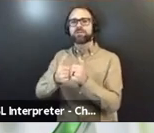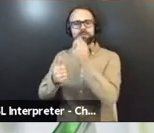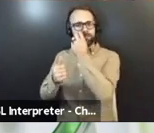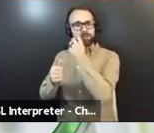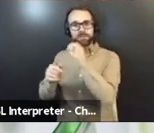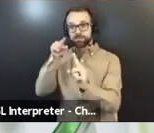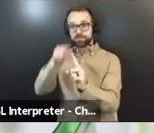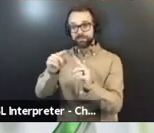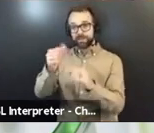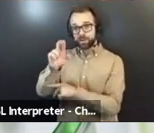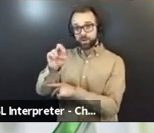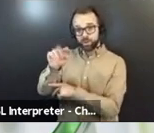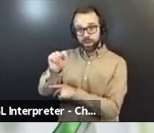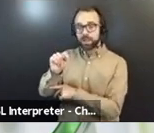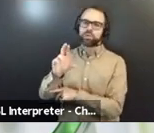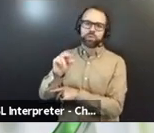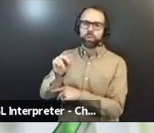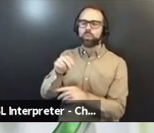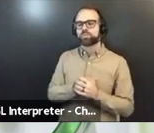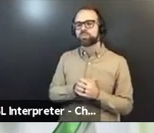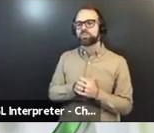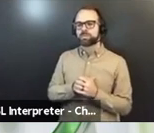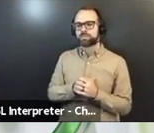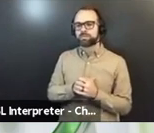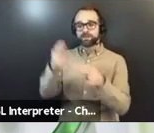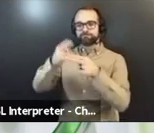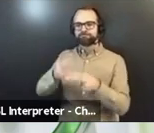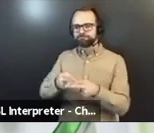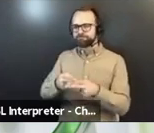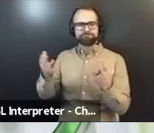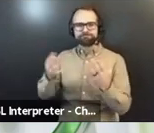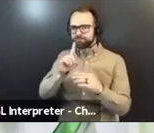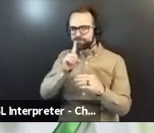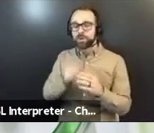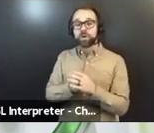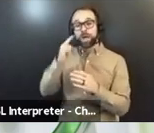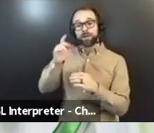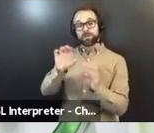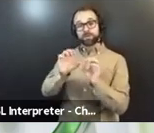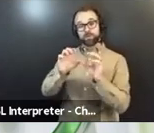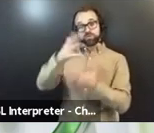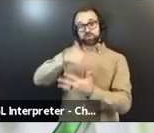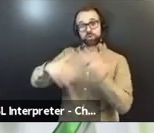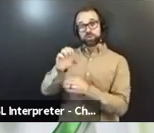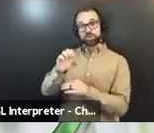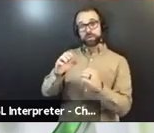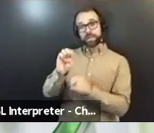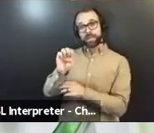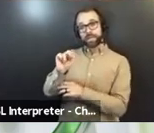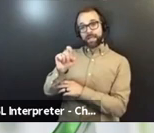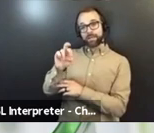no. Okay. Do you have information about social enterprise grants and where we could find that? I